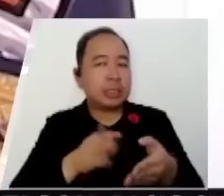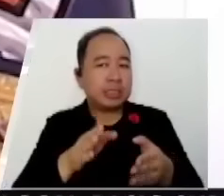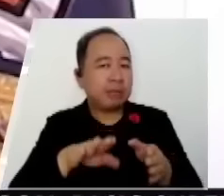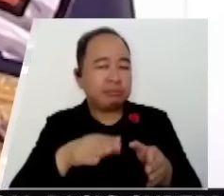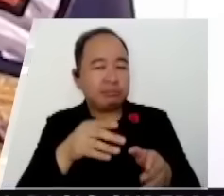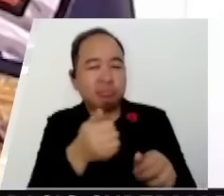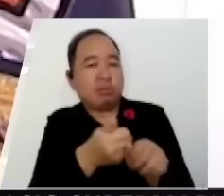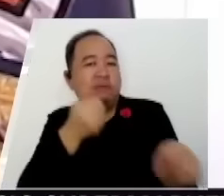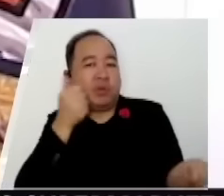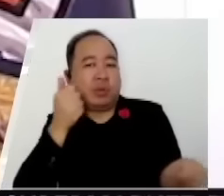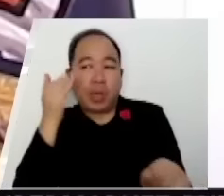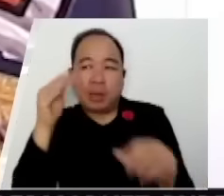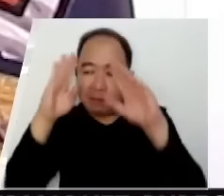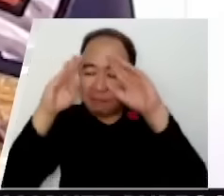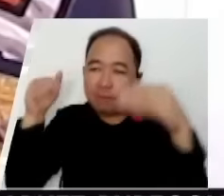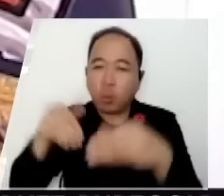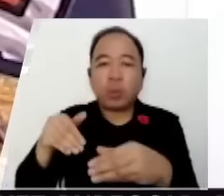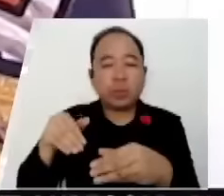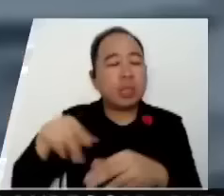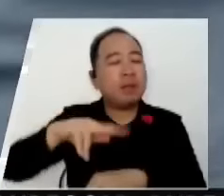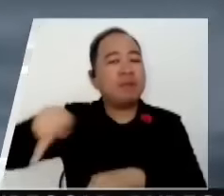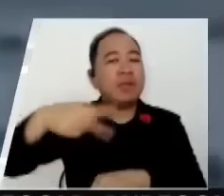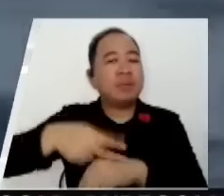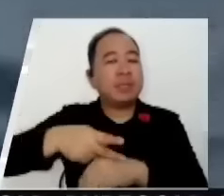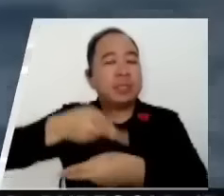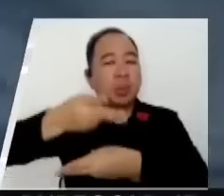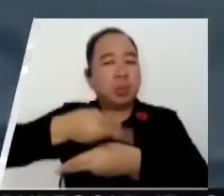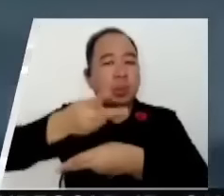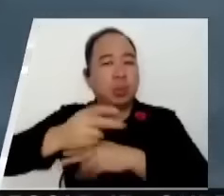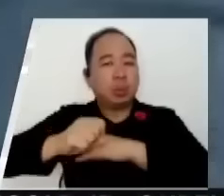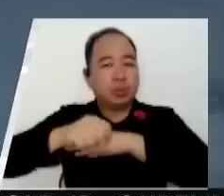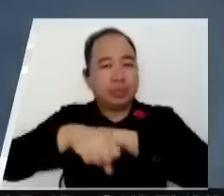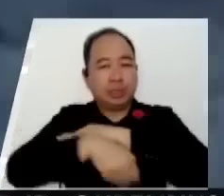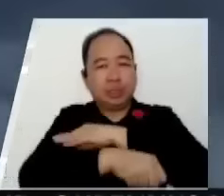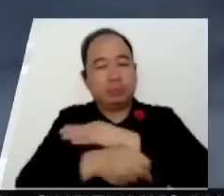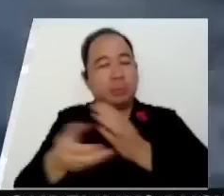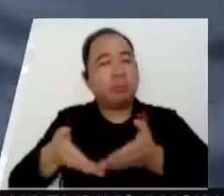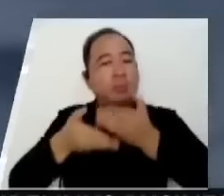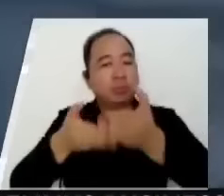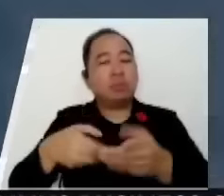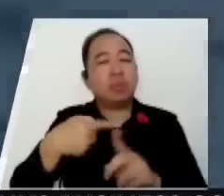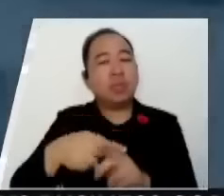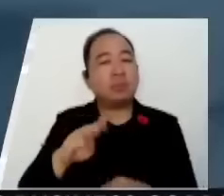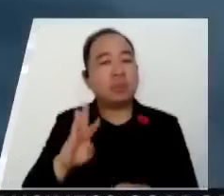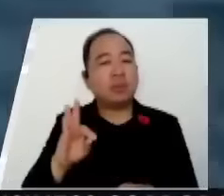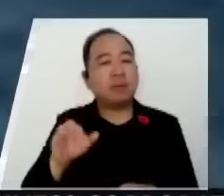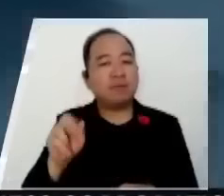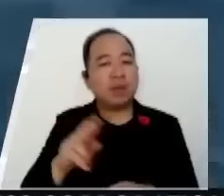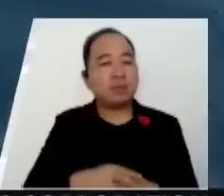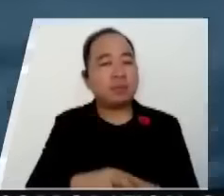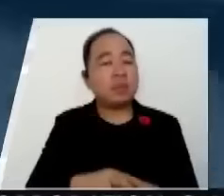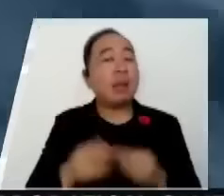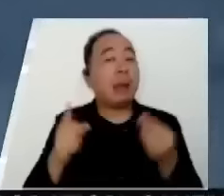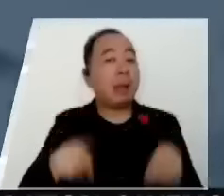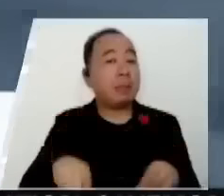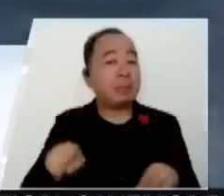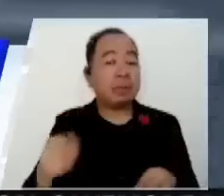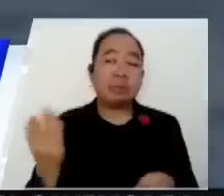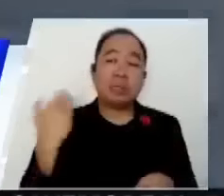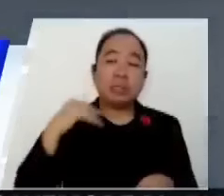Coast Guard vessels and the Bureau of Fisheries and Aquatic Resources. Nangyari ang insidente at 12 ng Enero, limang araw bago ang